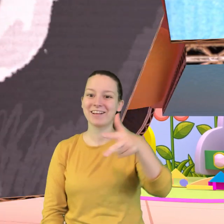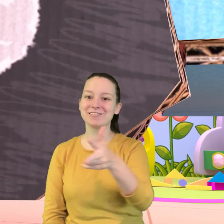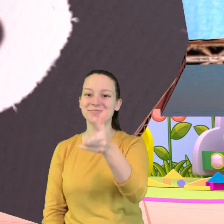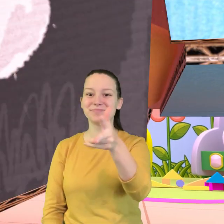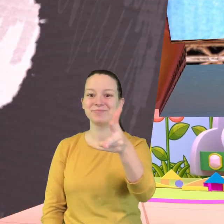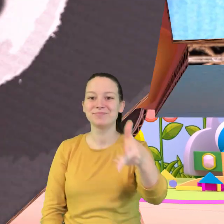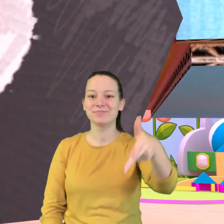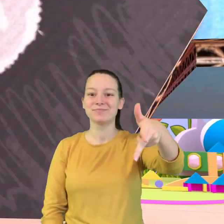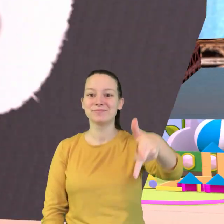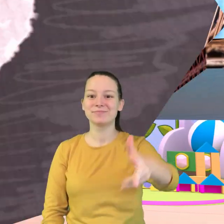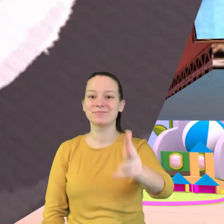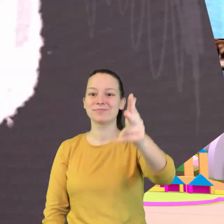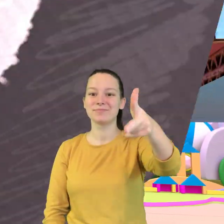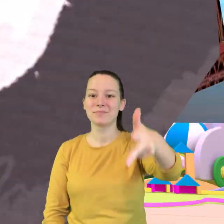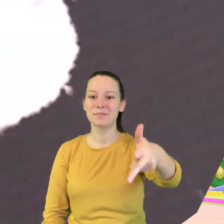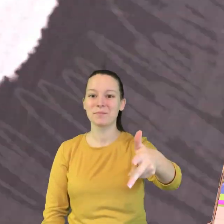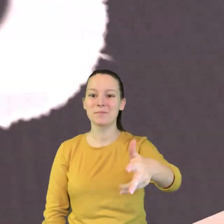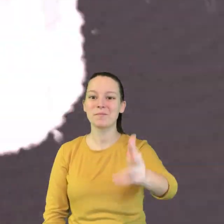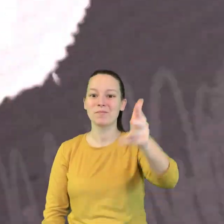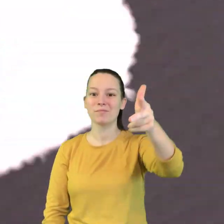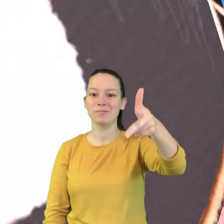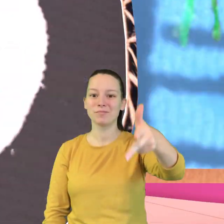through the